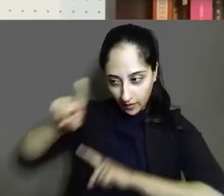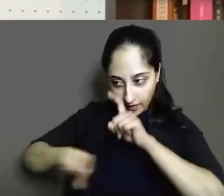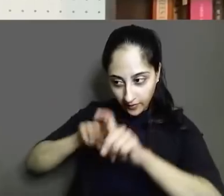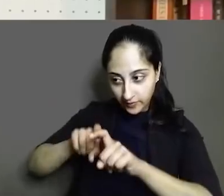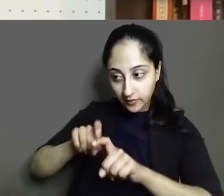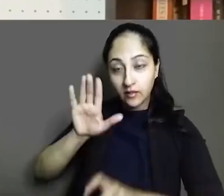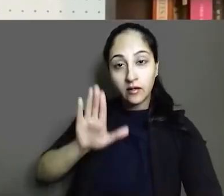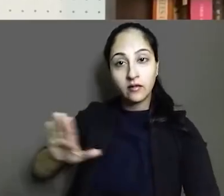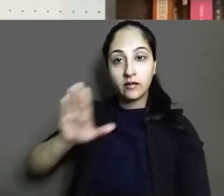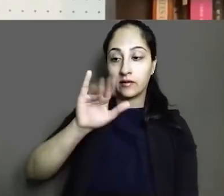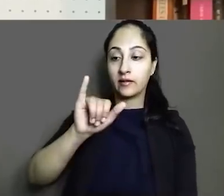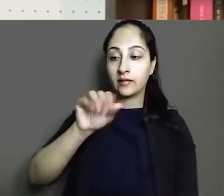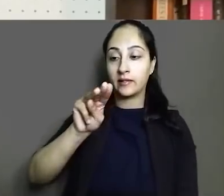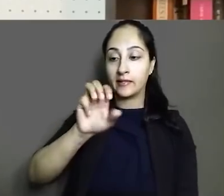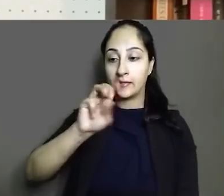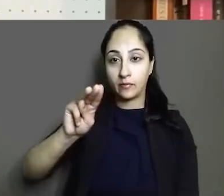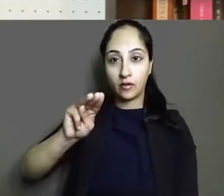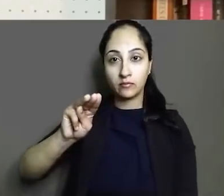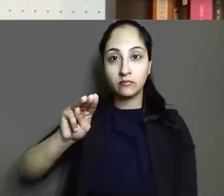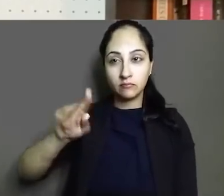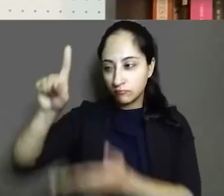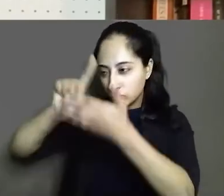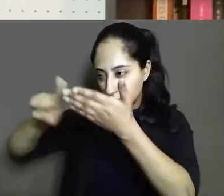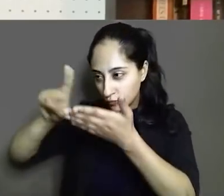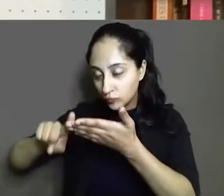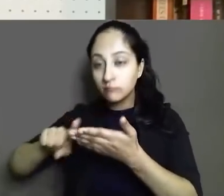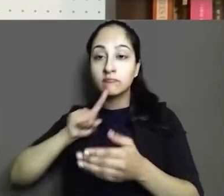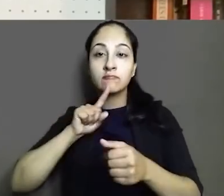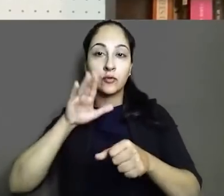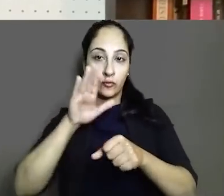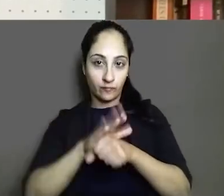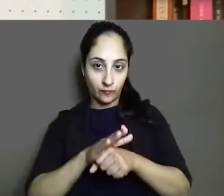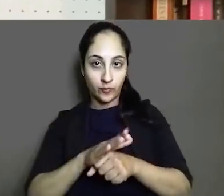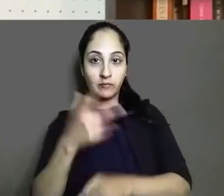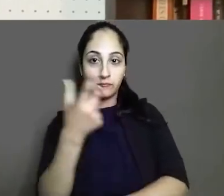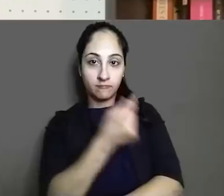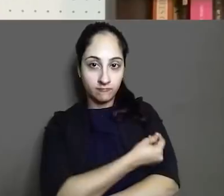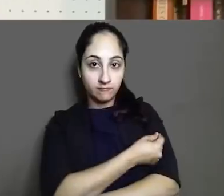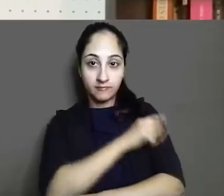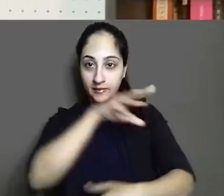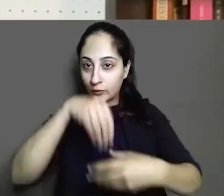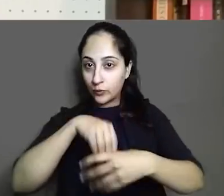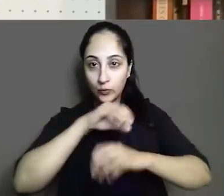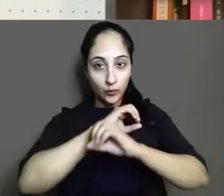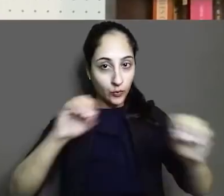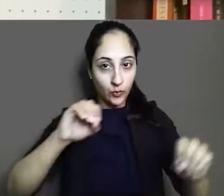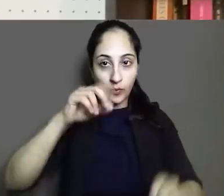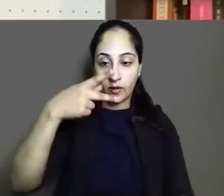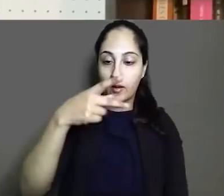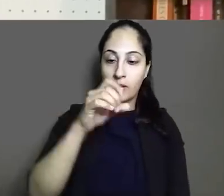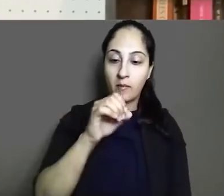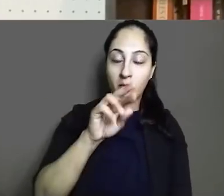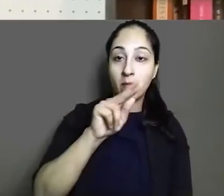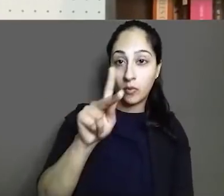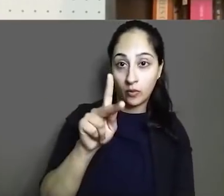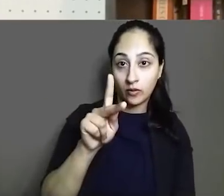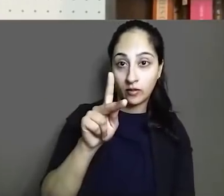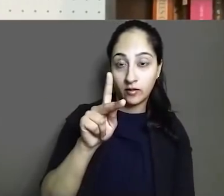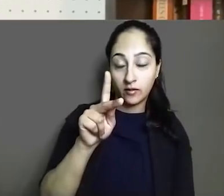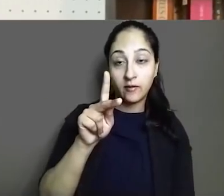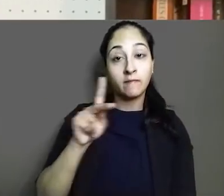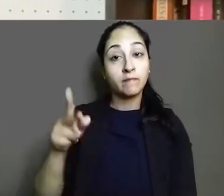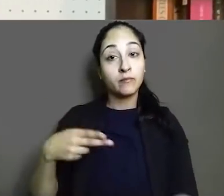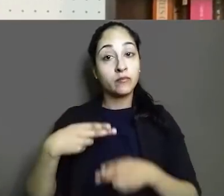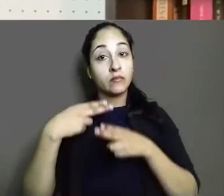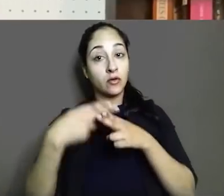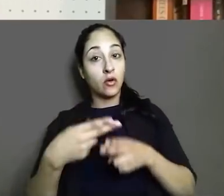of Israel, and we know that these food laws would apply there too. So